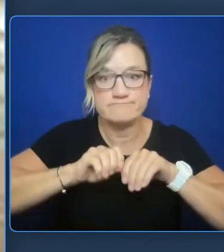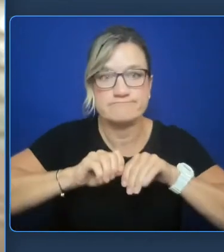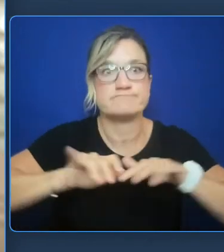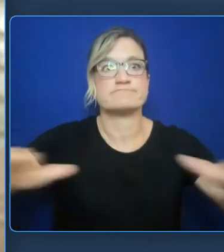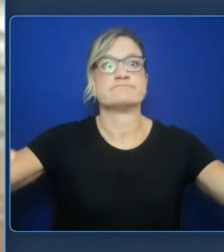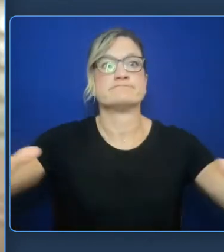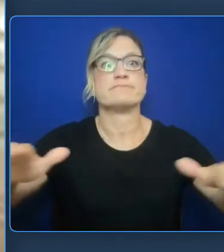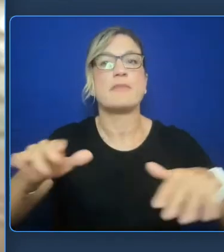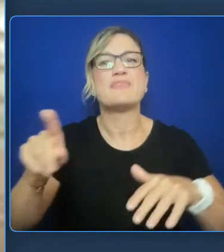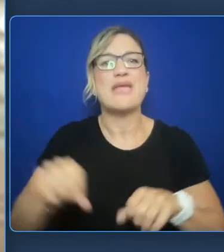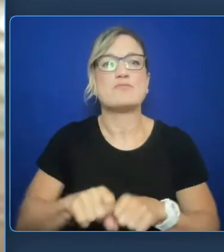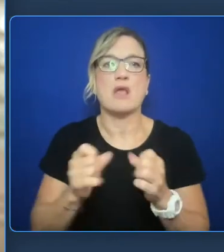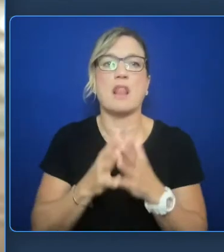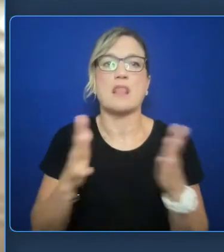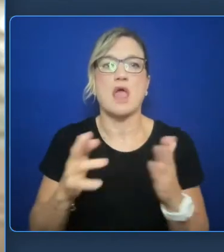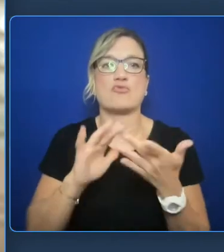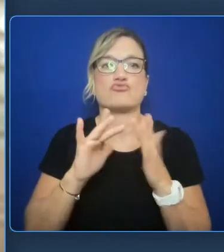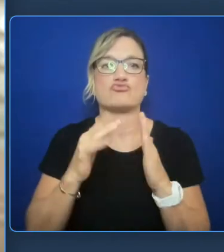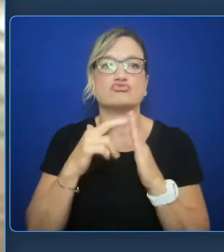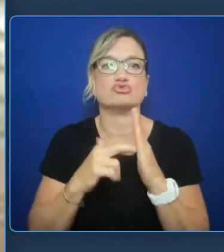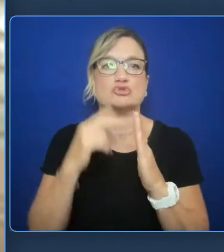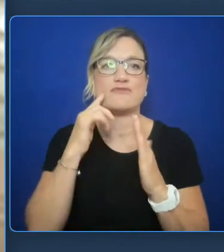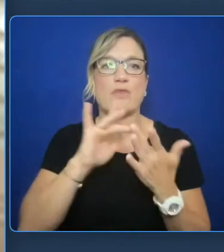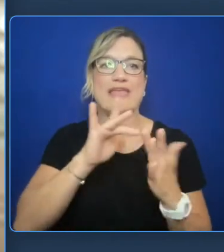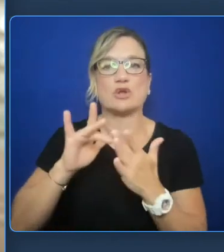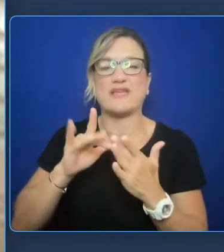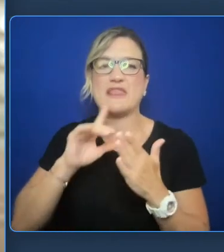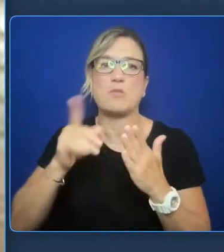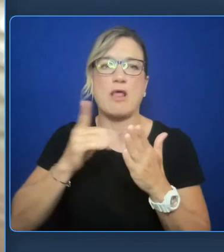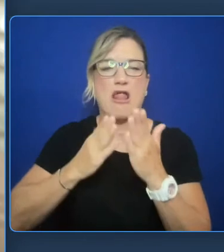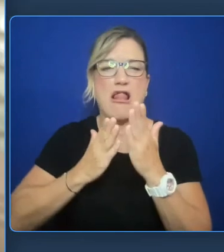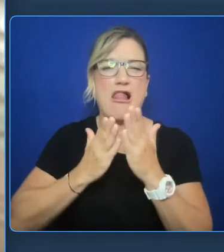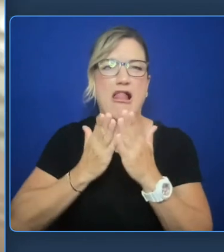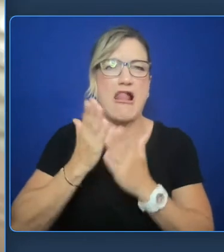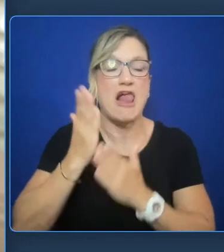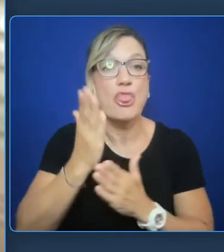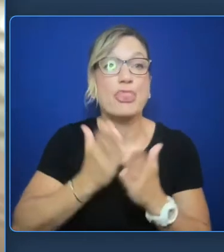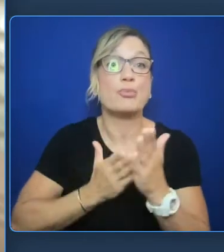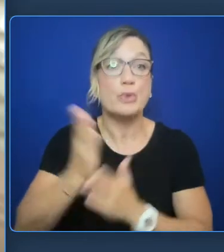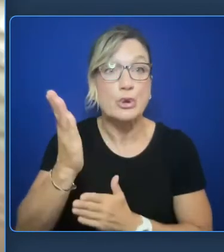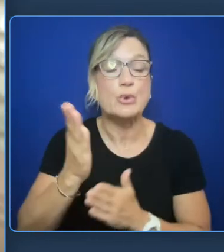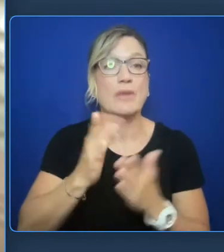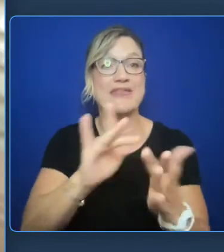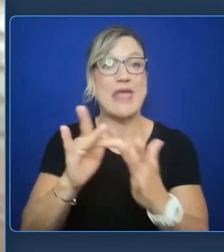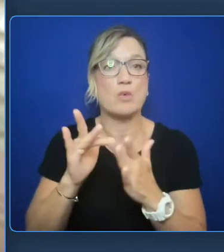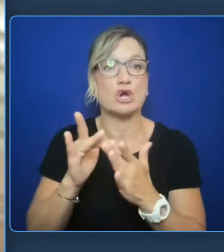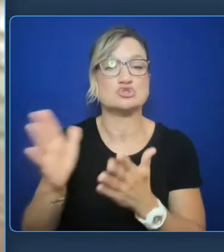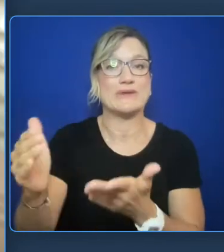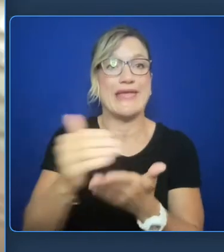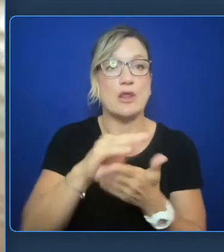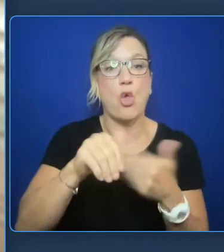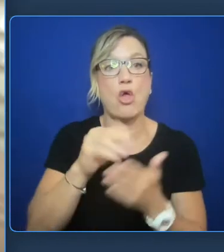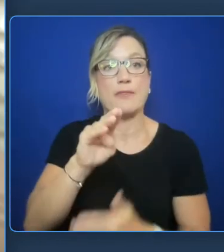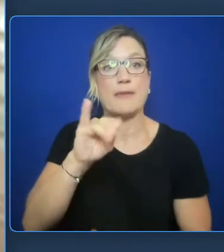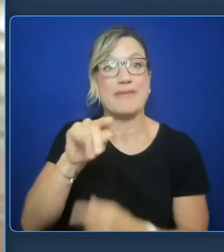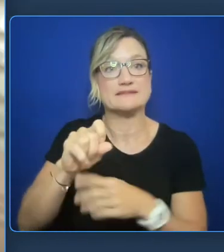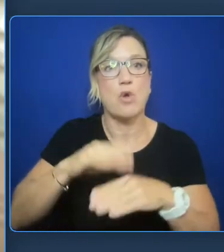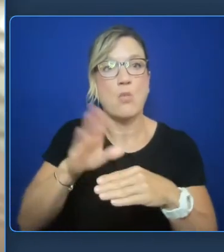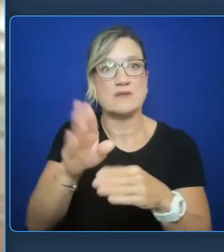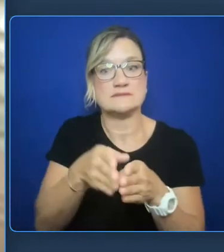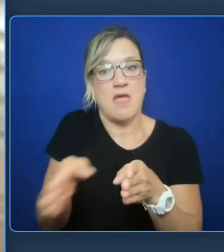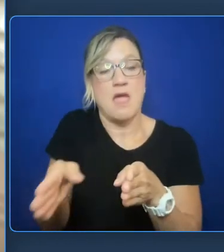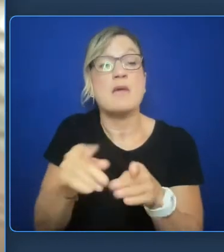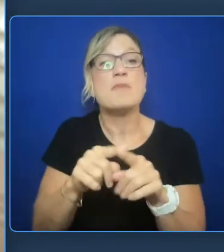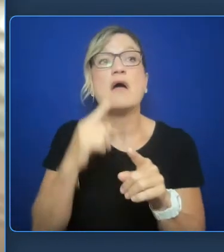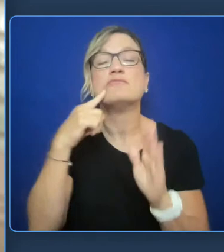of rules of the internet and will simply just muscle its way through a network to get all the bits it needs to on one side.